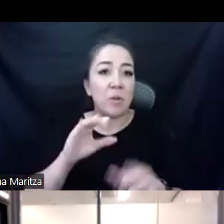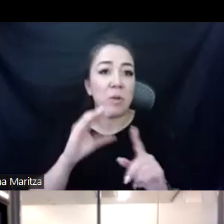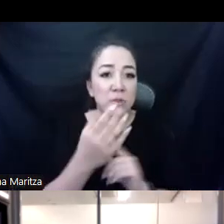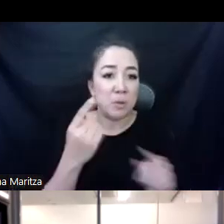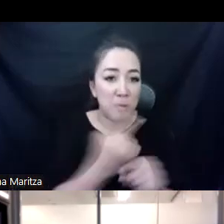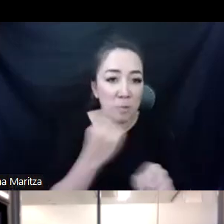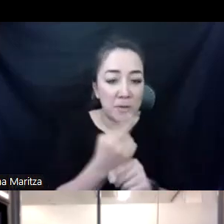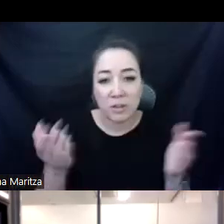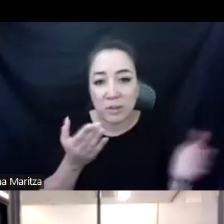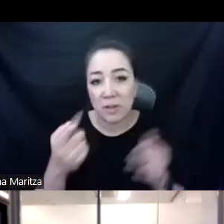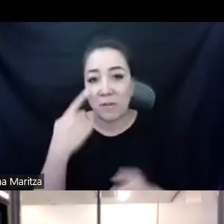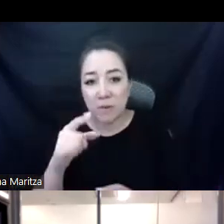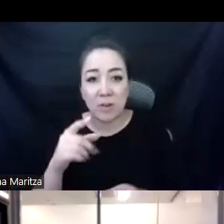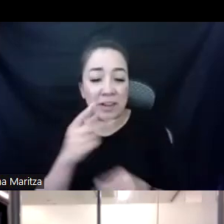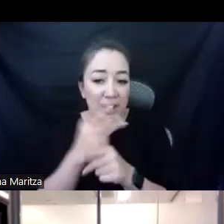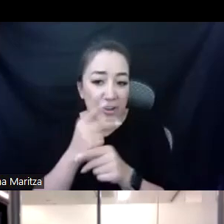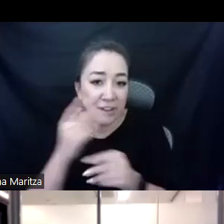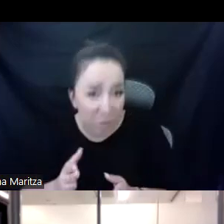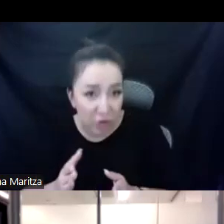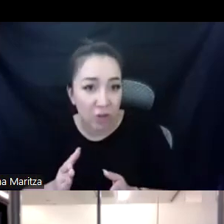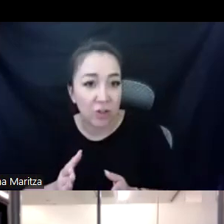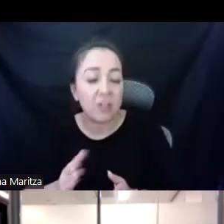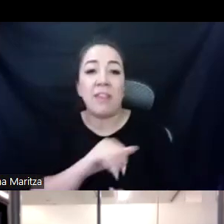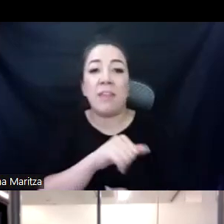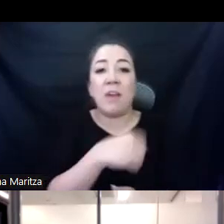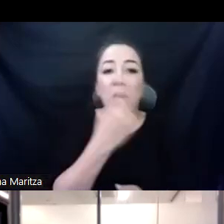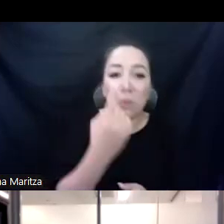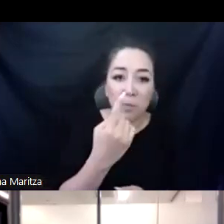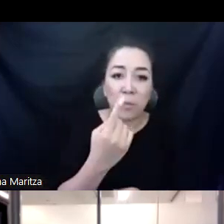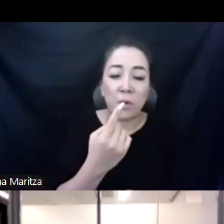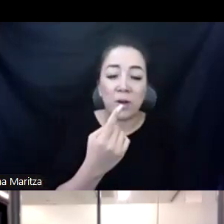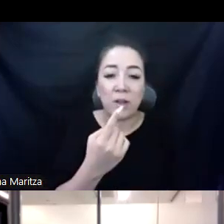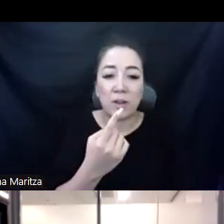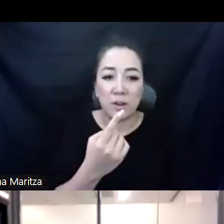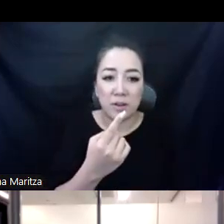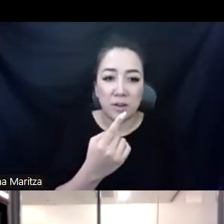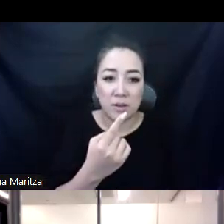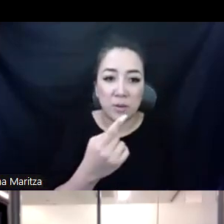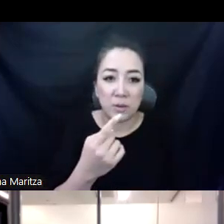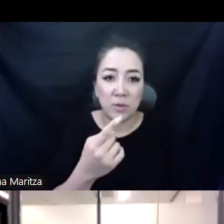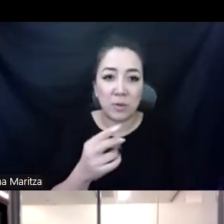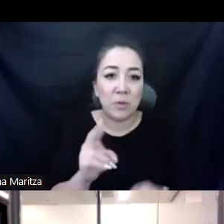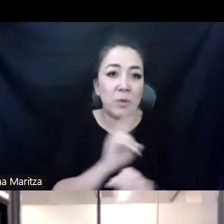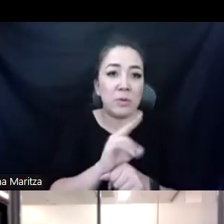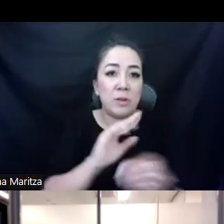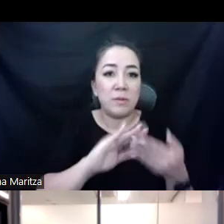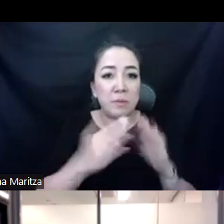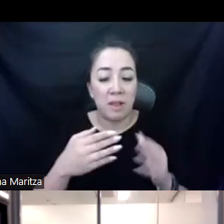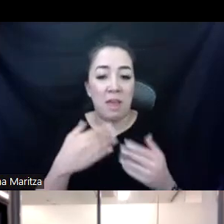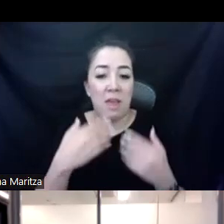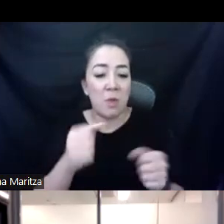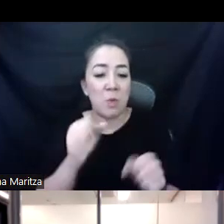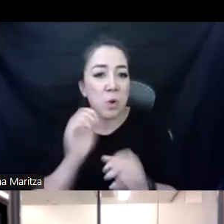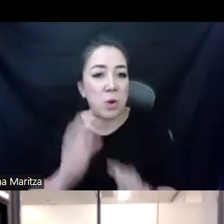appropriate services for caregivers. And the other one is use of community health workers to